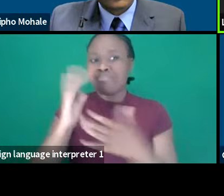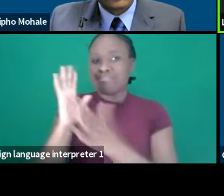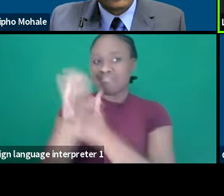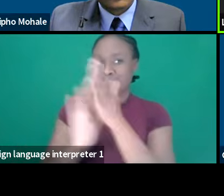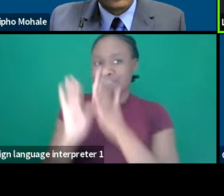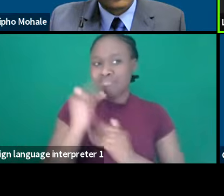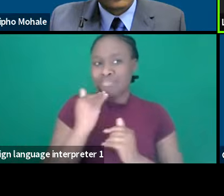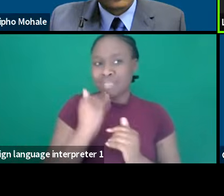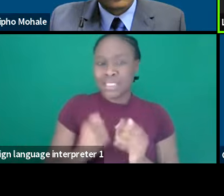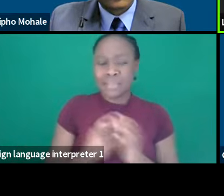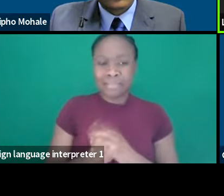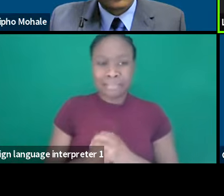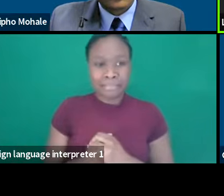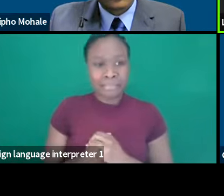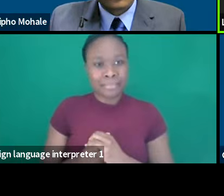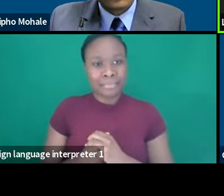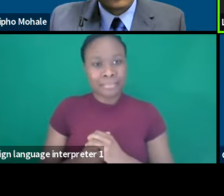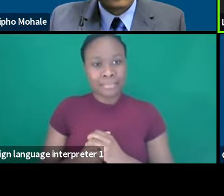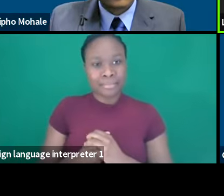Of course,